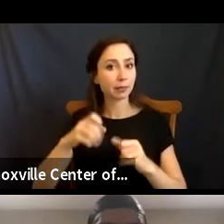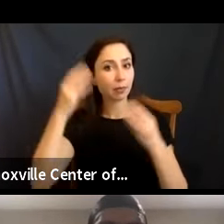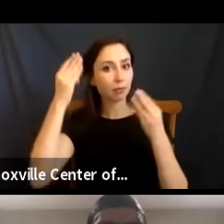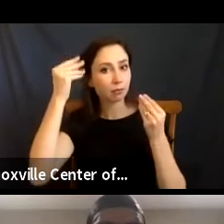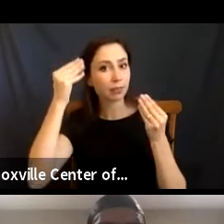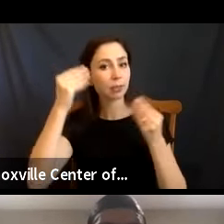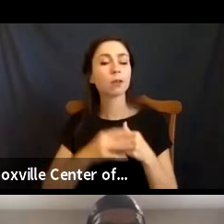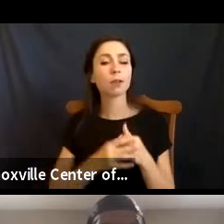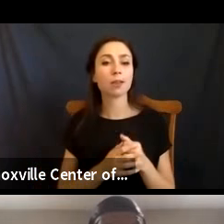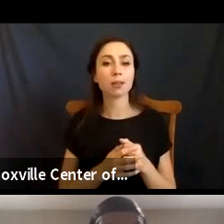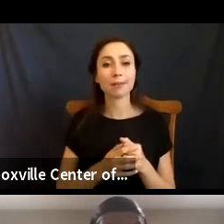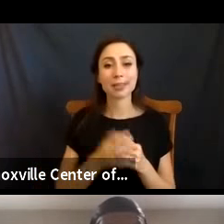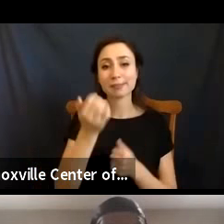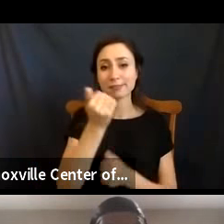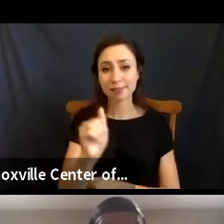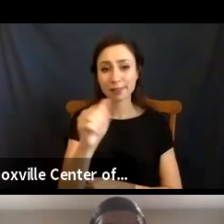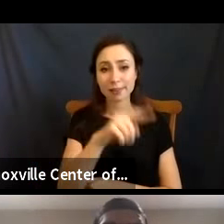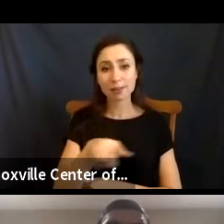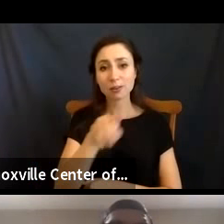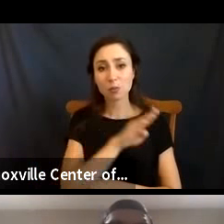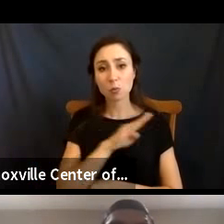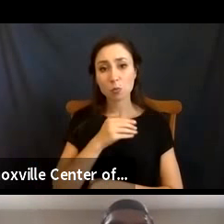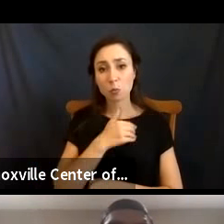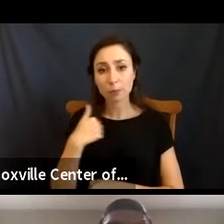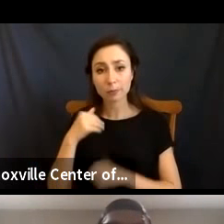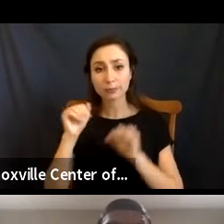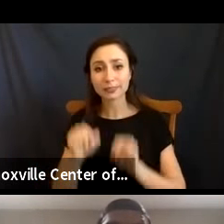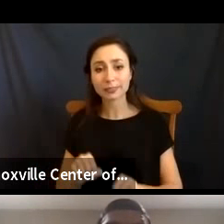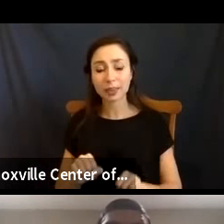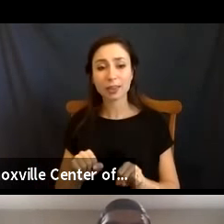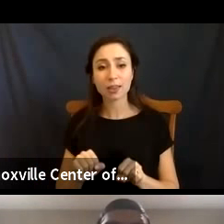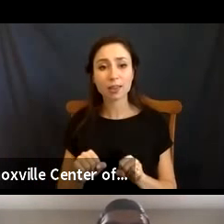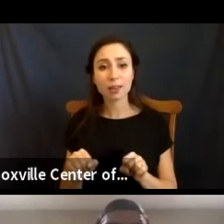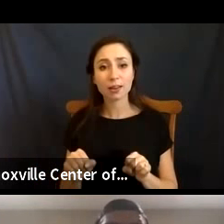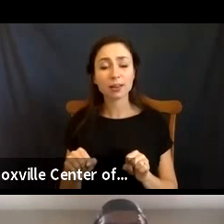If any of the board members can give a succinct